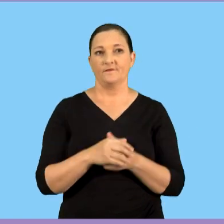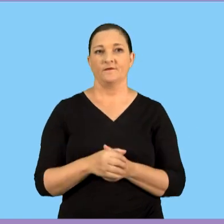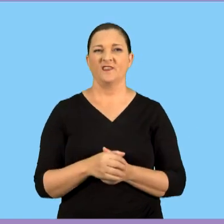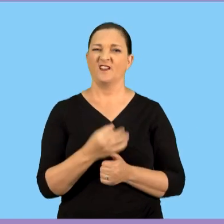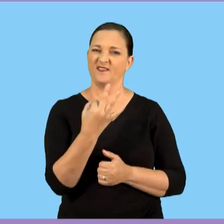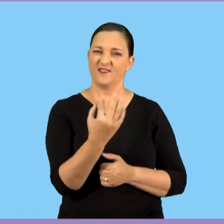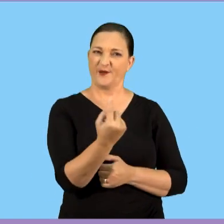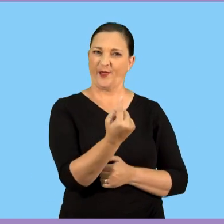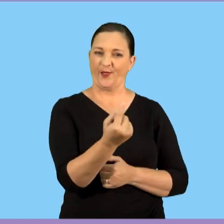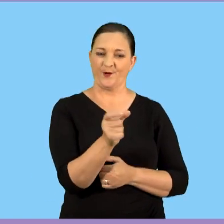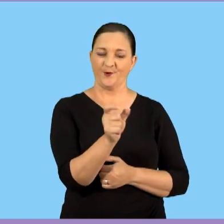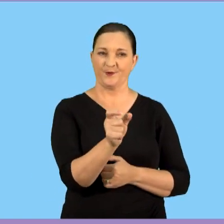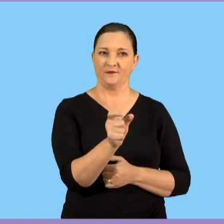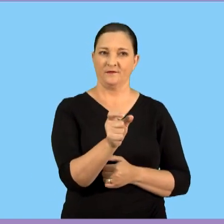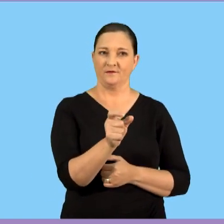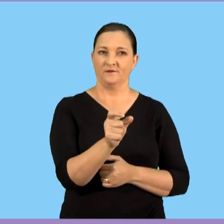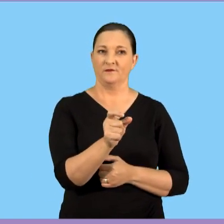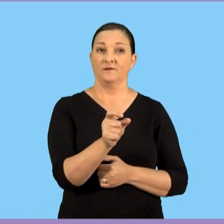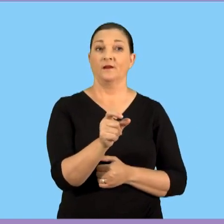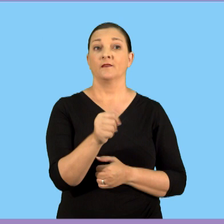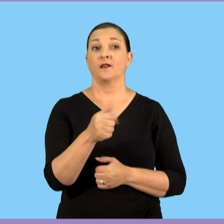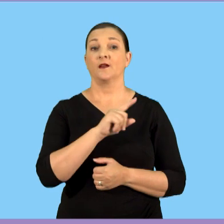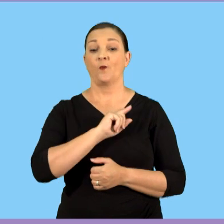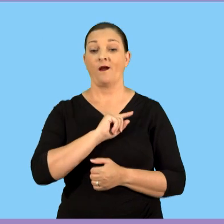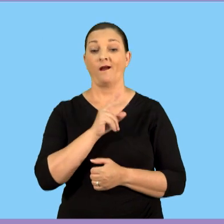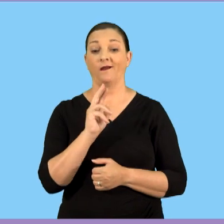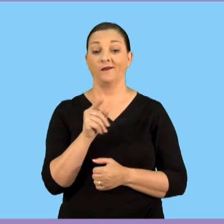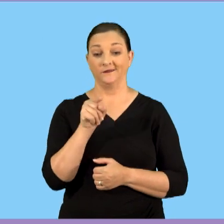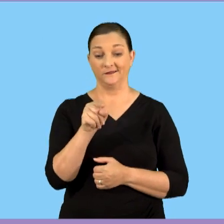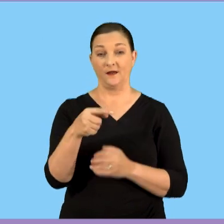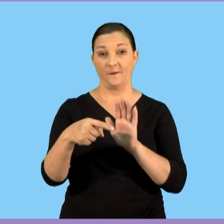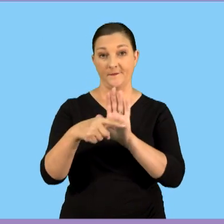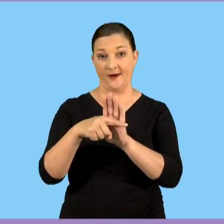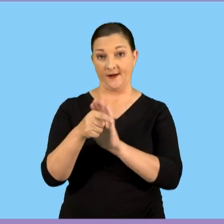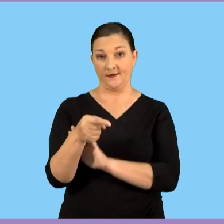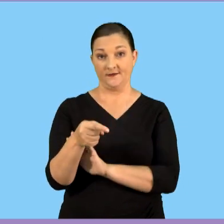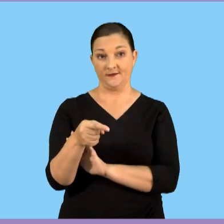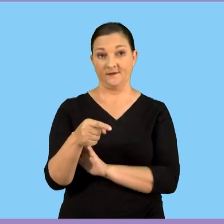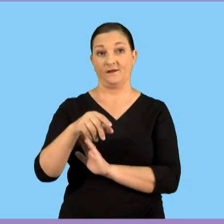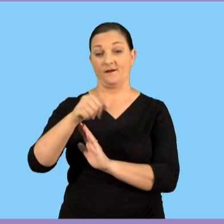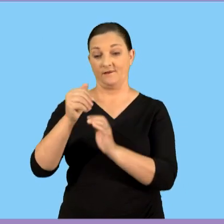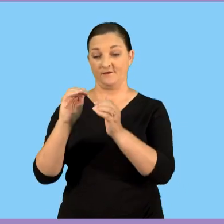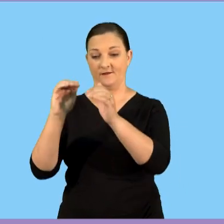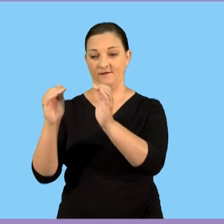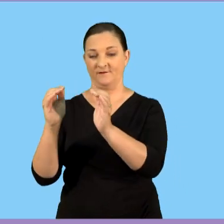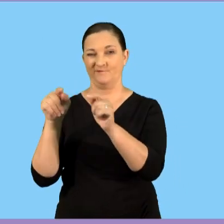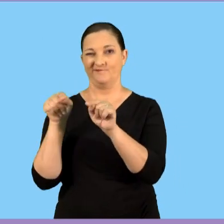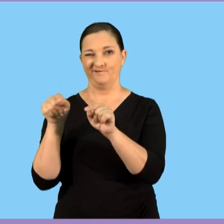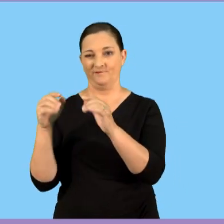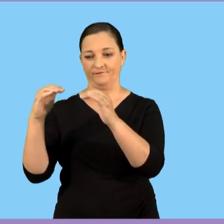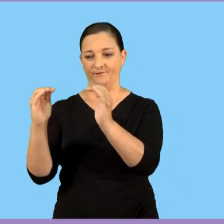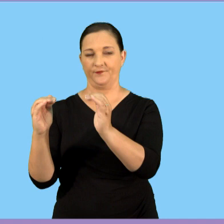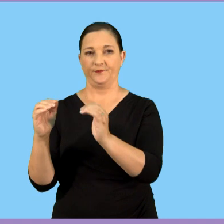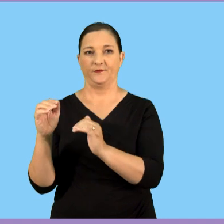with that 3 alone, because right after the 3, there is a minus. Then we are also going to work with that